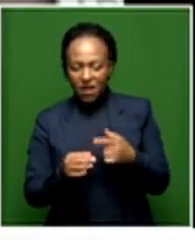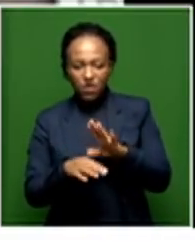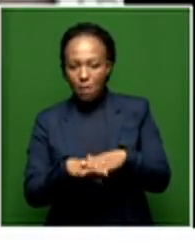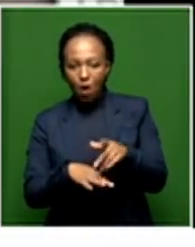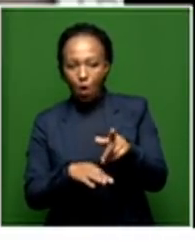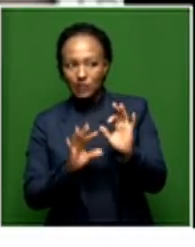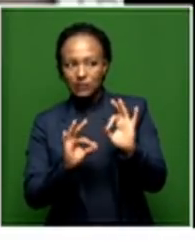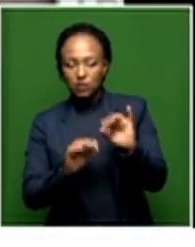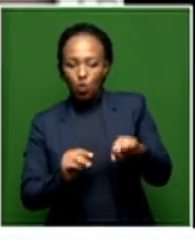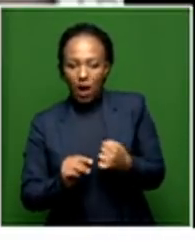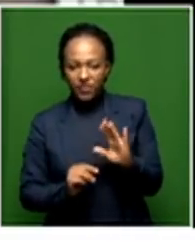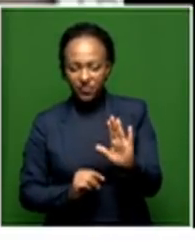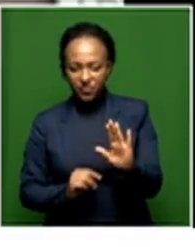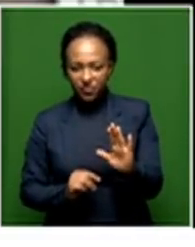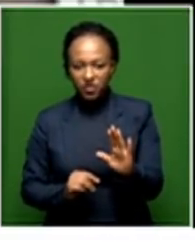actually